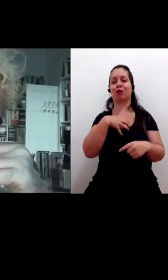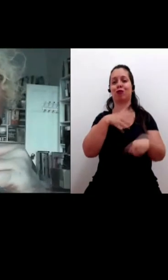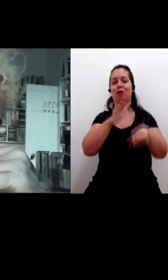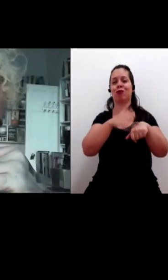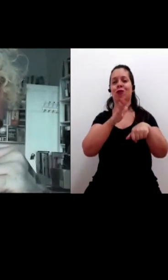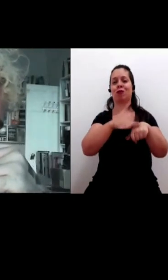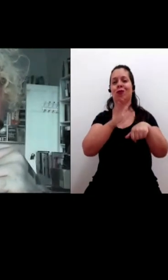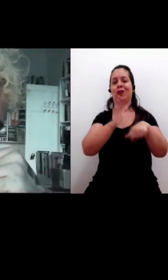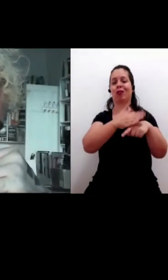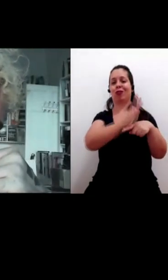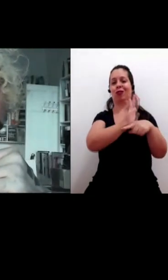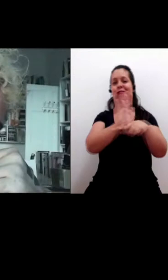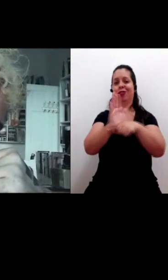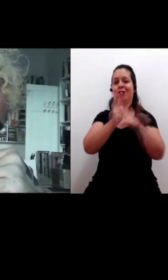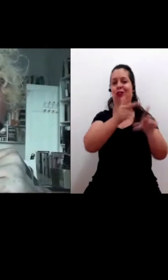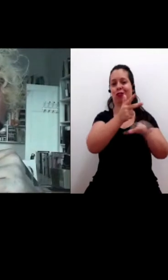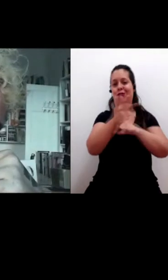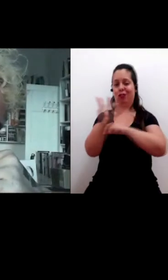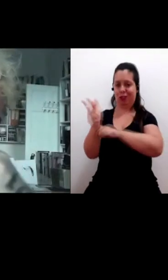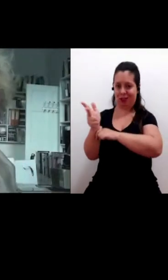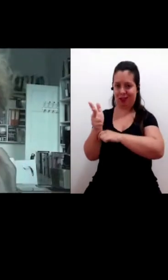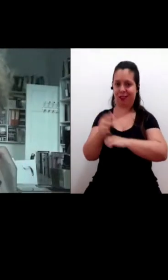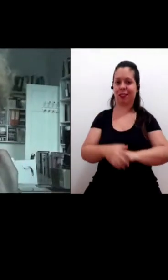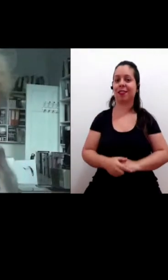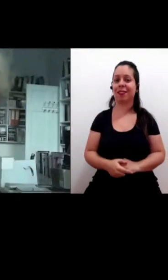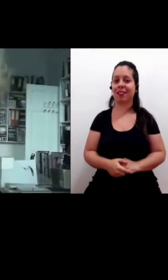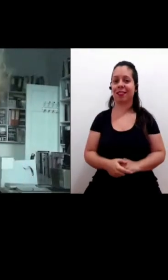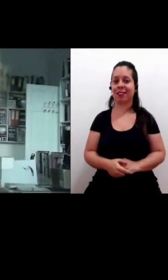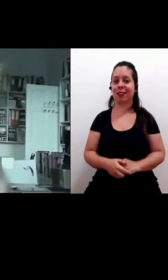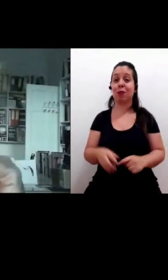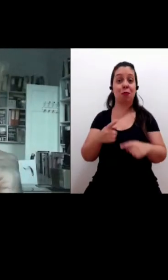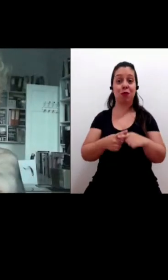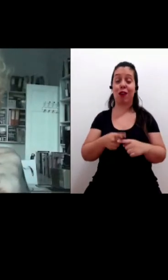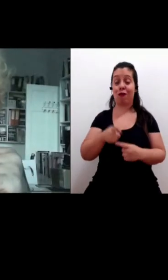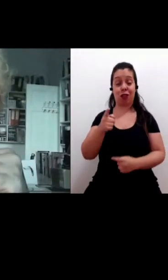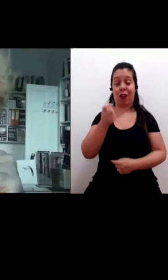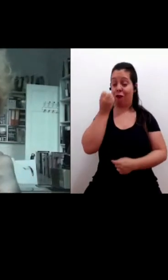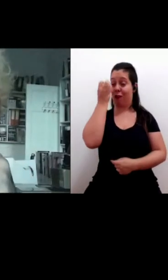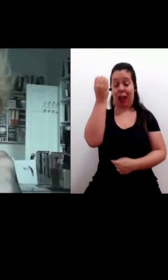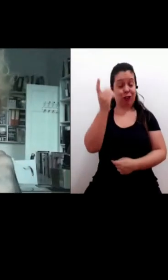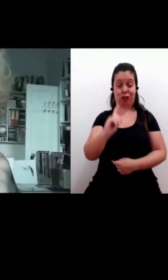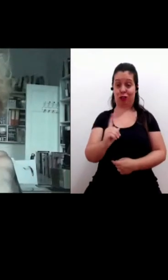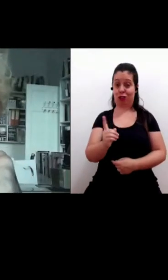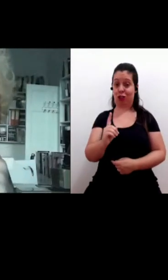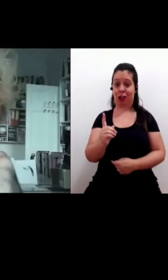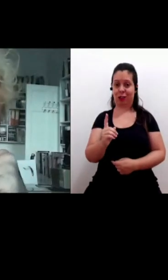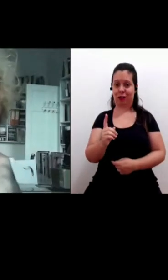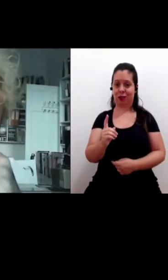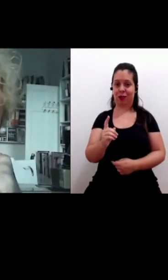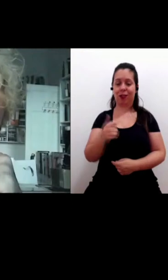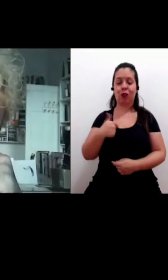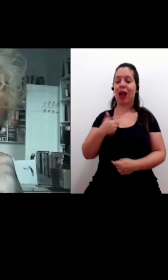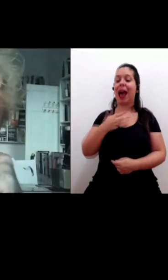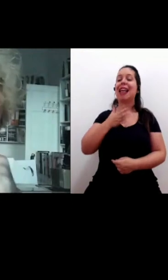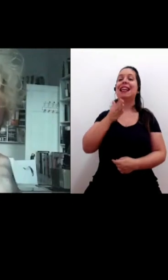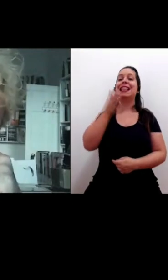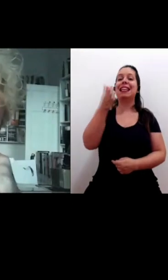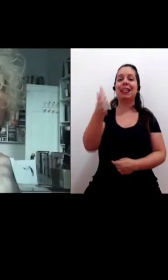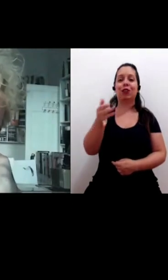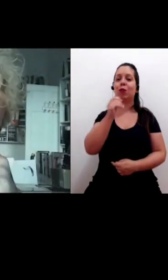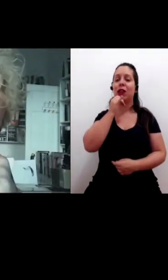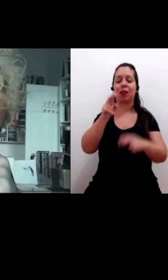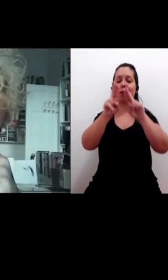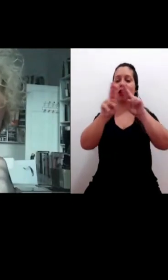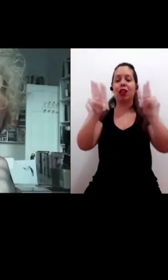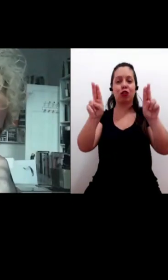it is not, you are not traveling to atomic places. You're not traveling to Hiroshima, to Nagasaki,